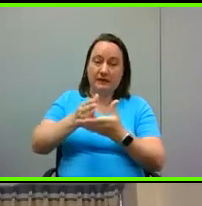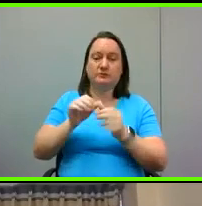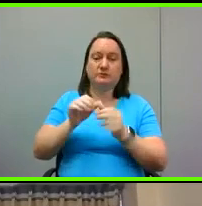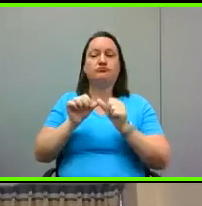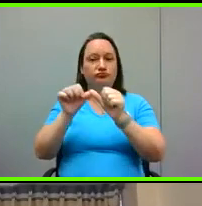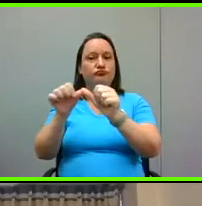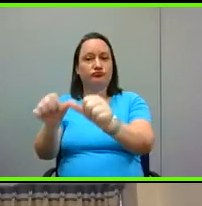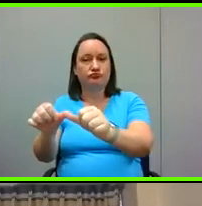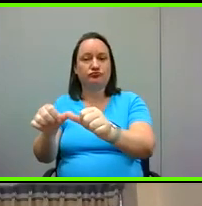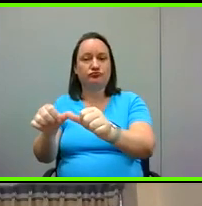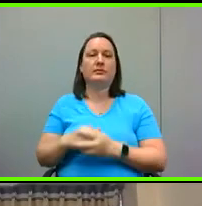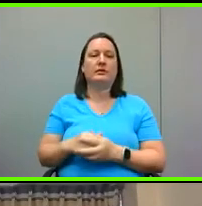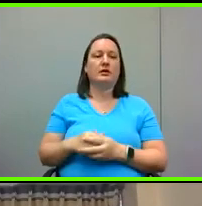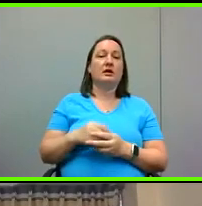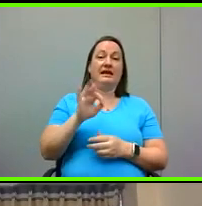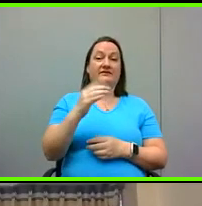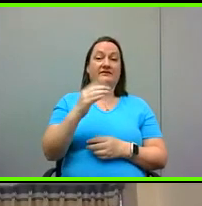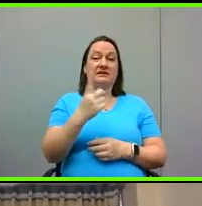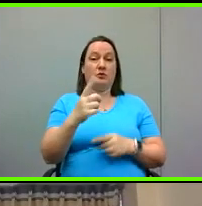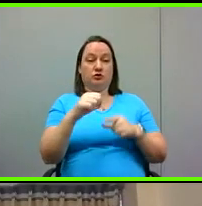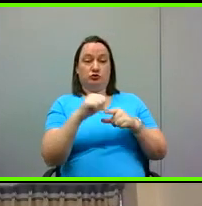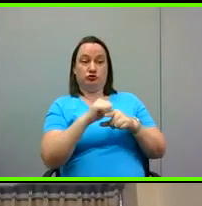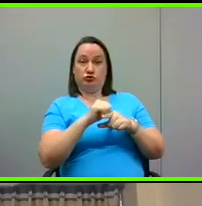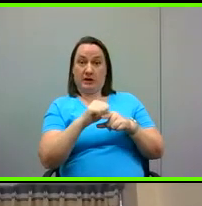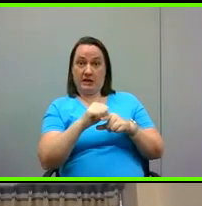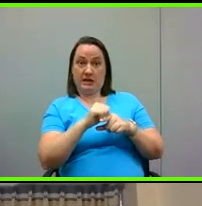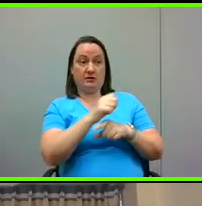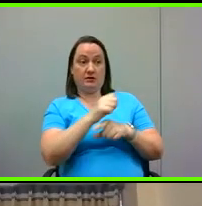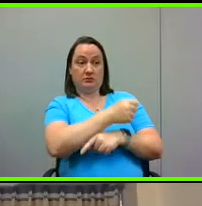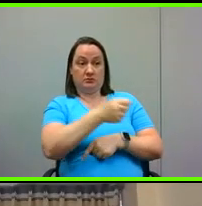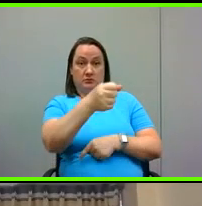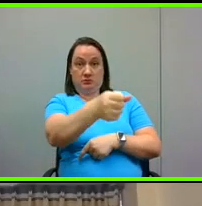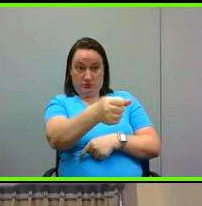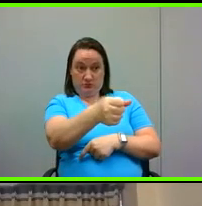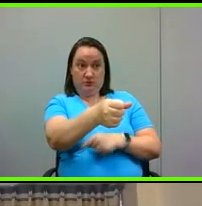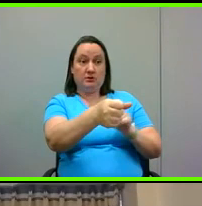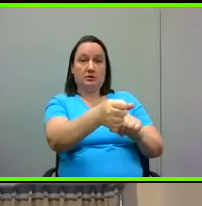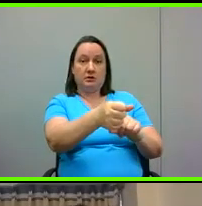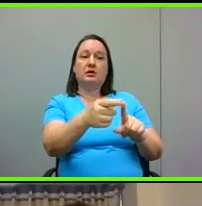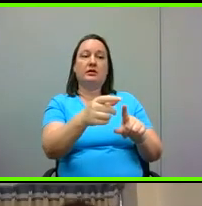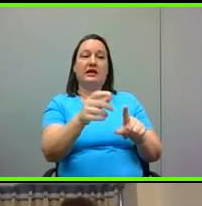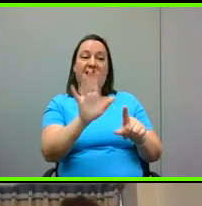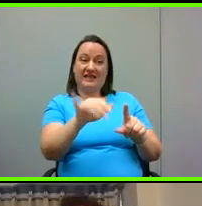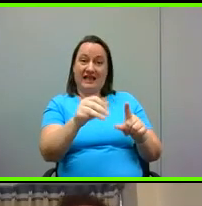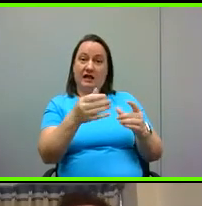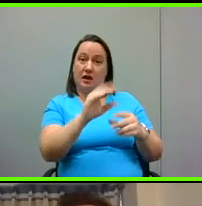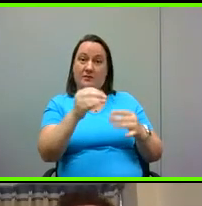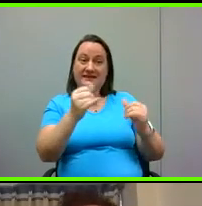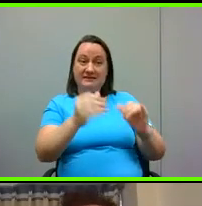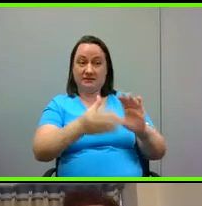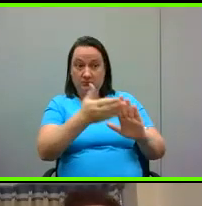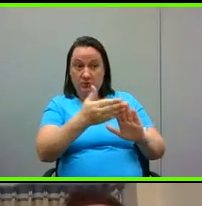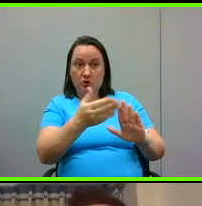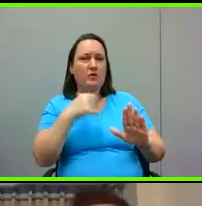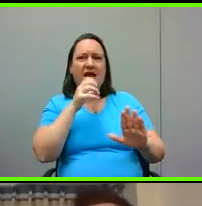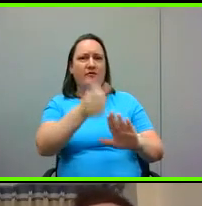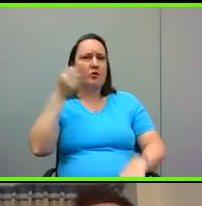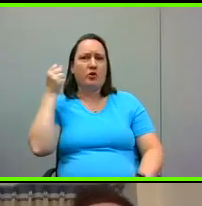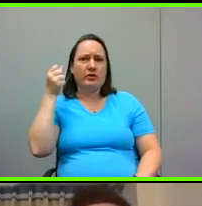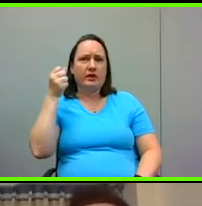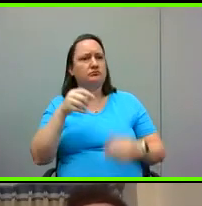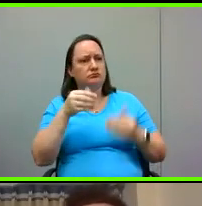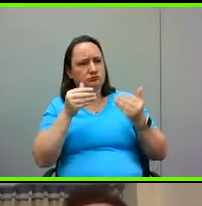in a job and we need to try to train them in the job. We haven't stopped those services. To date, as of just last week,